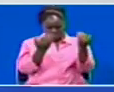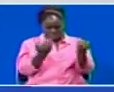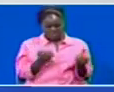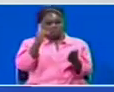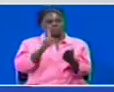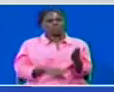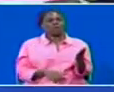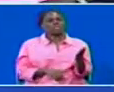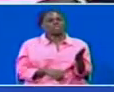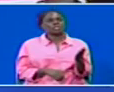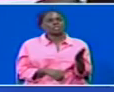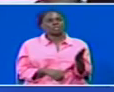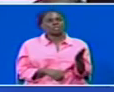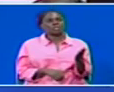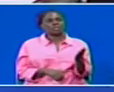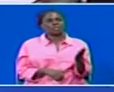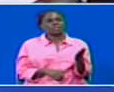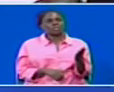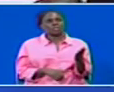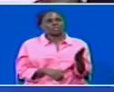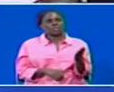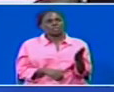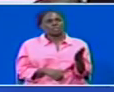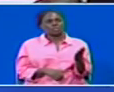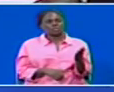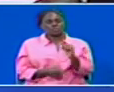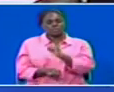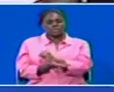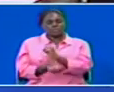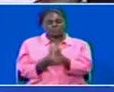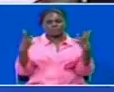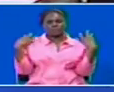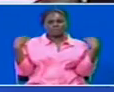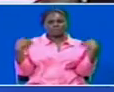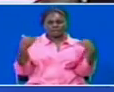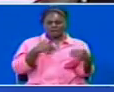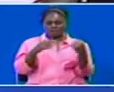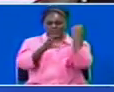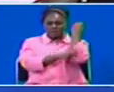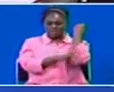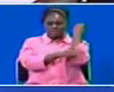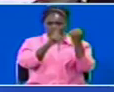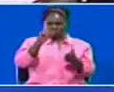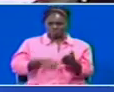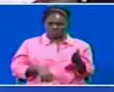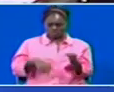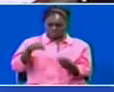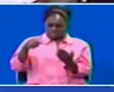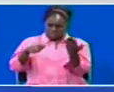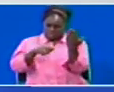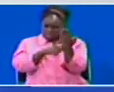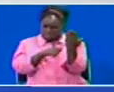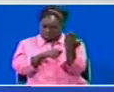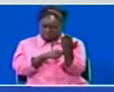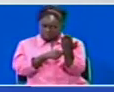need is to de-ethnicize our voting patterns. What we have in this country now are what you can call,